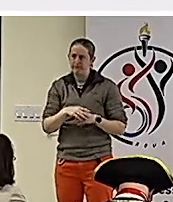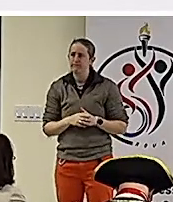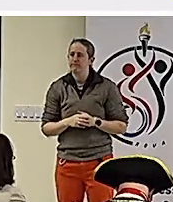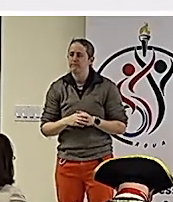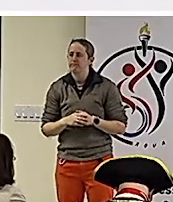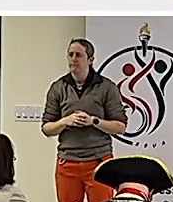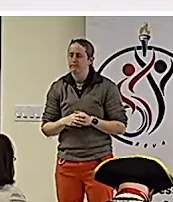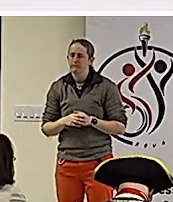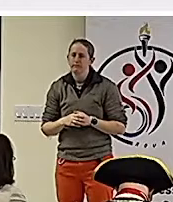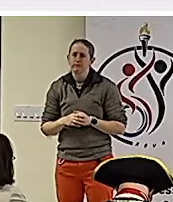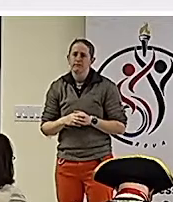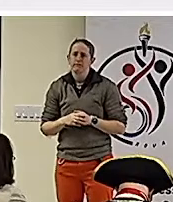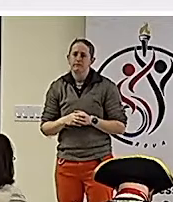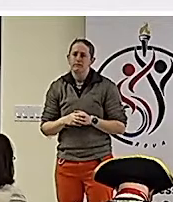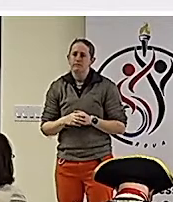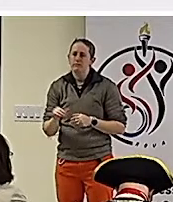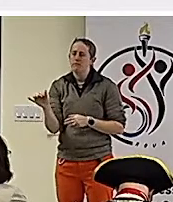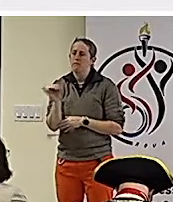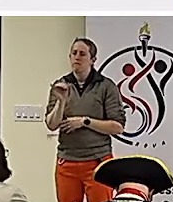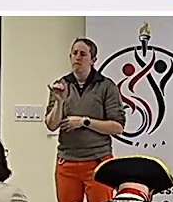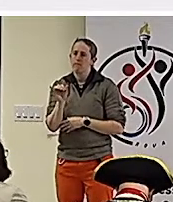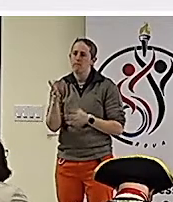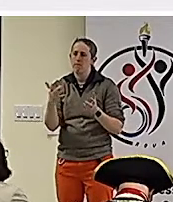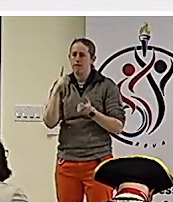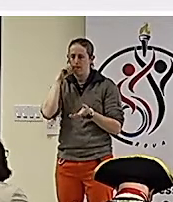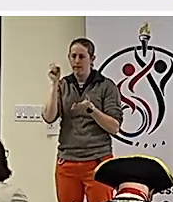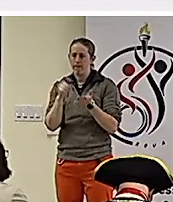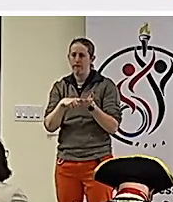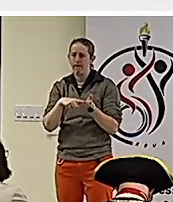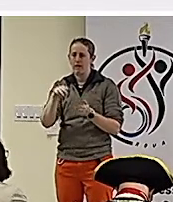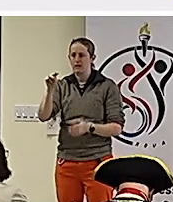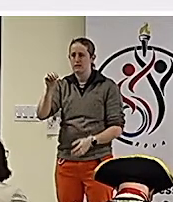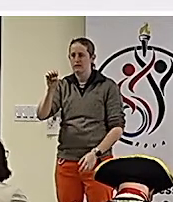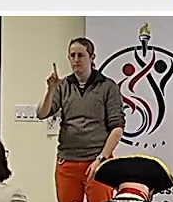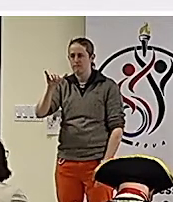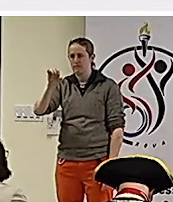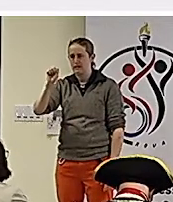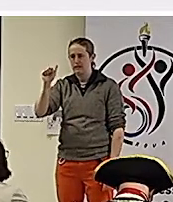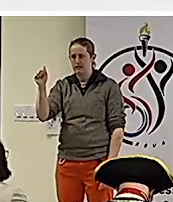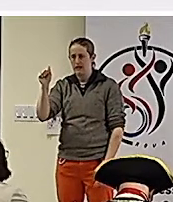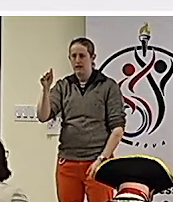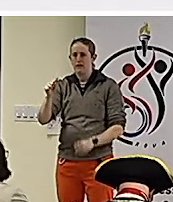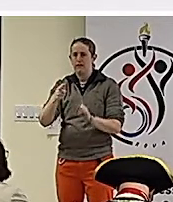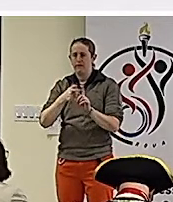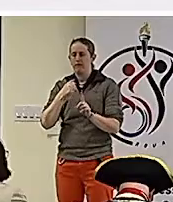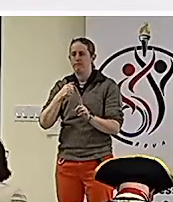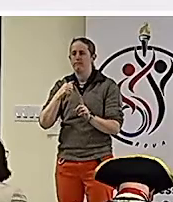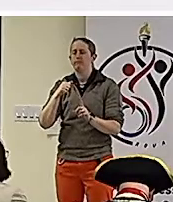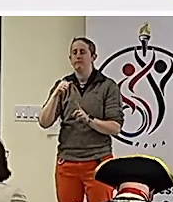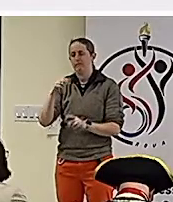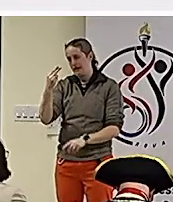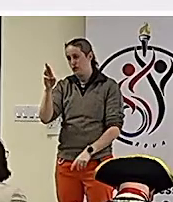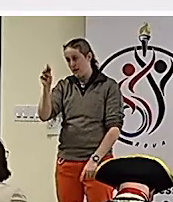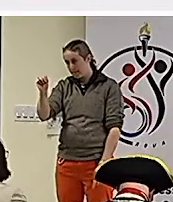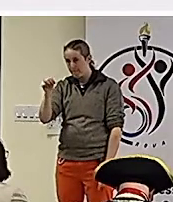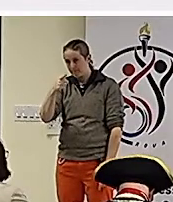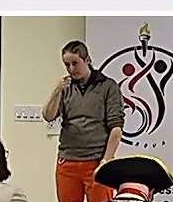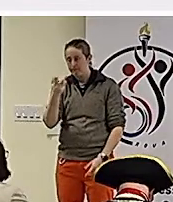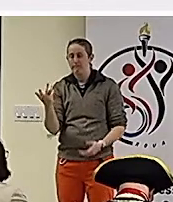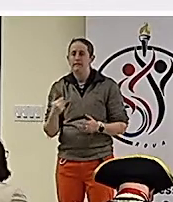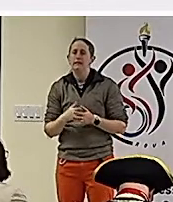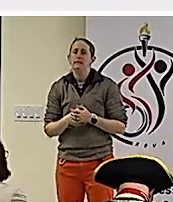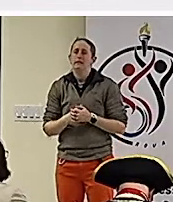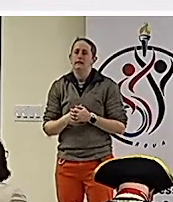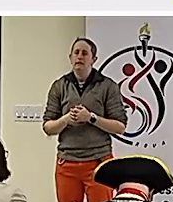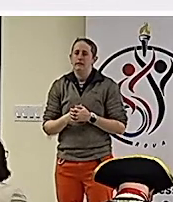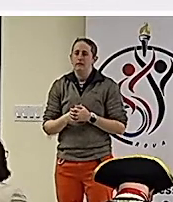past work. And I'd also like to acknowledge Melissa from HRM, Melissa Myers, who's here and also